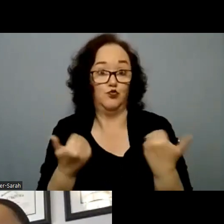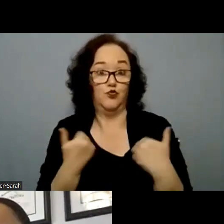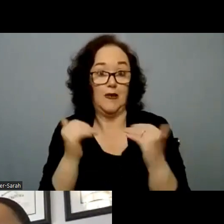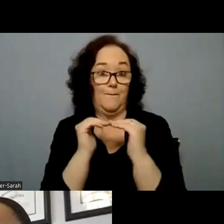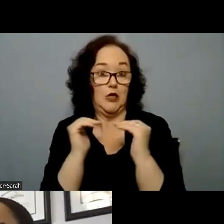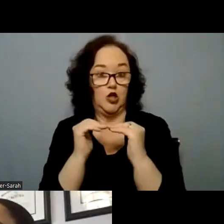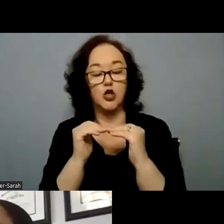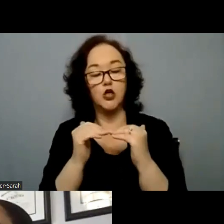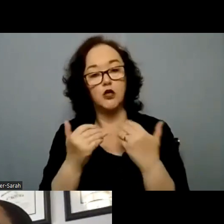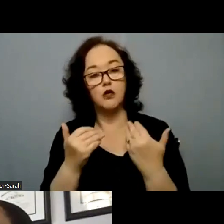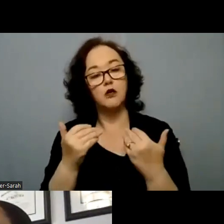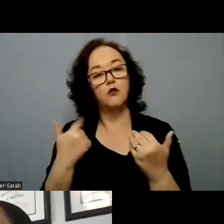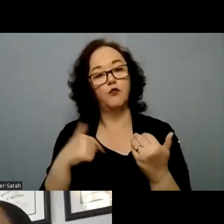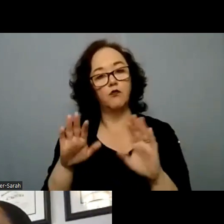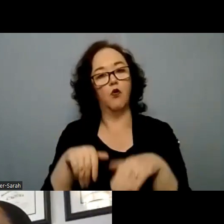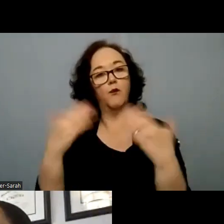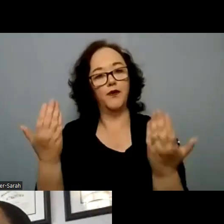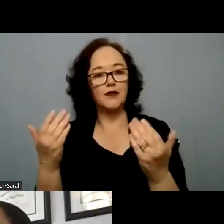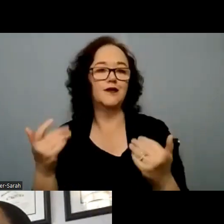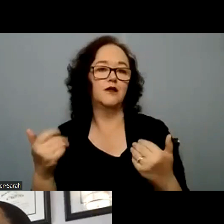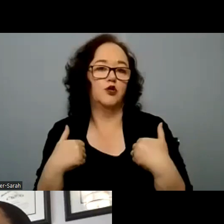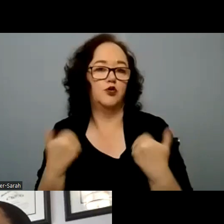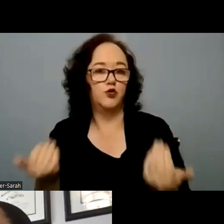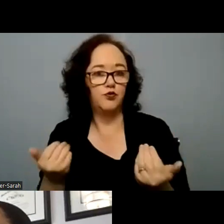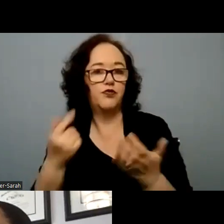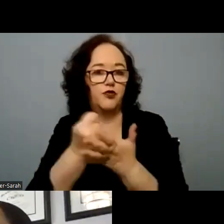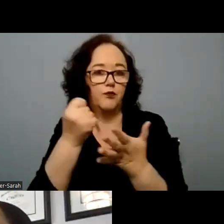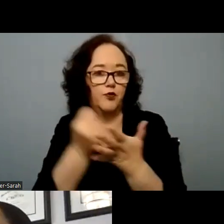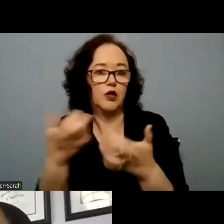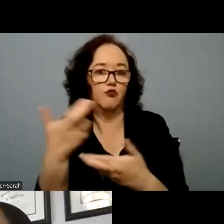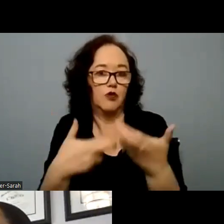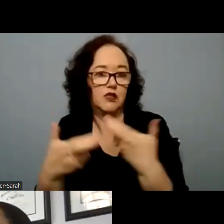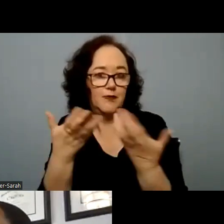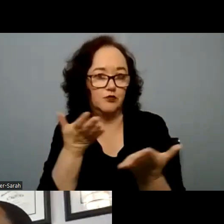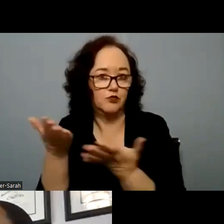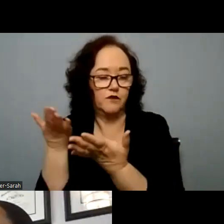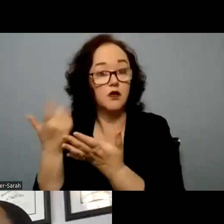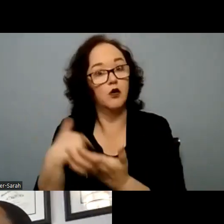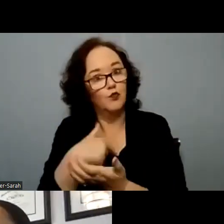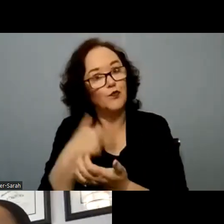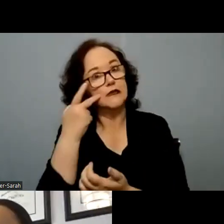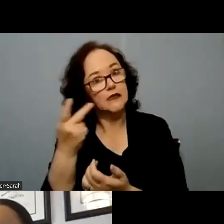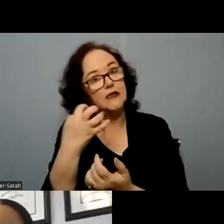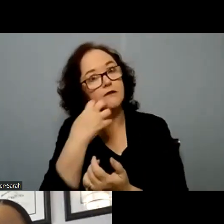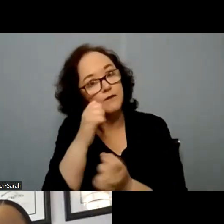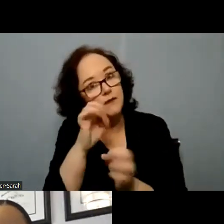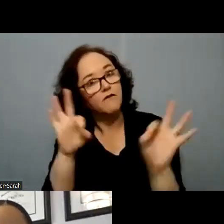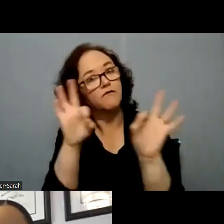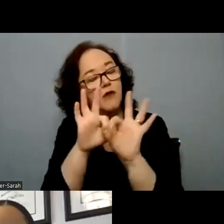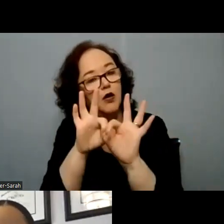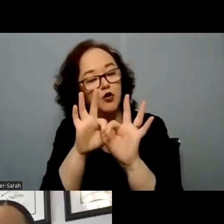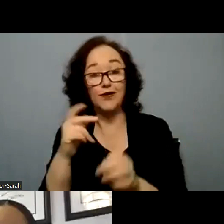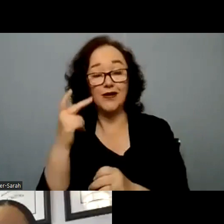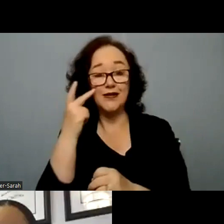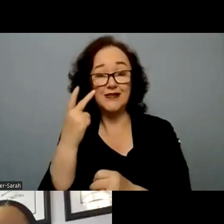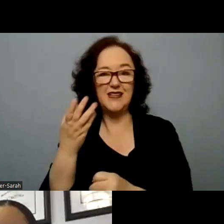our youth therapeutic respite programs. We see the value in watching the children as they've been there for a longer period of